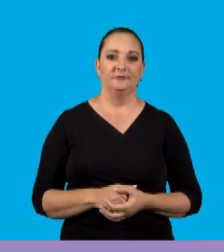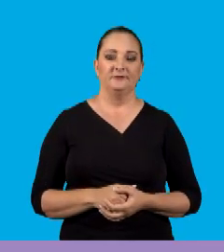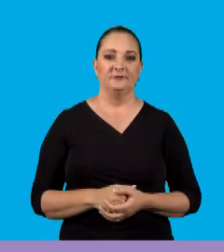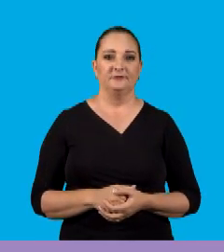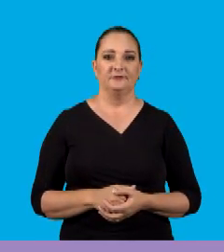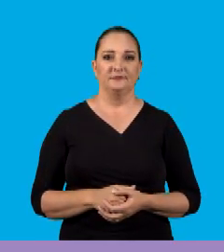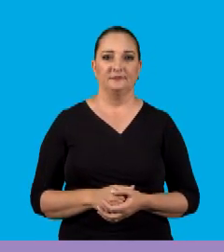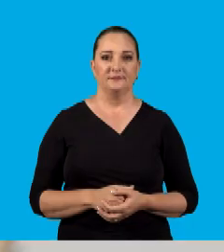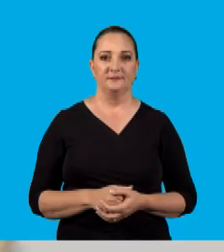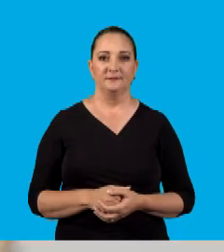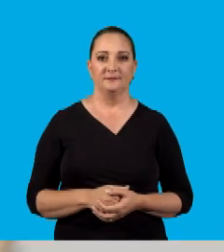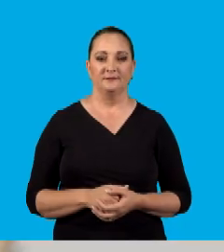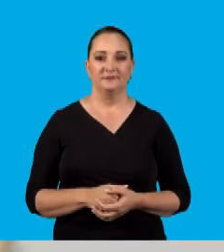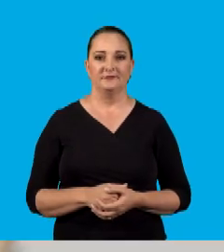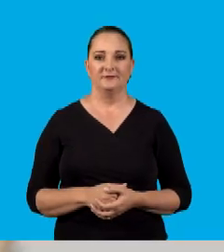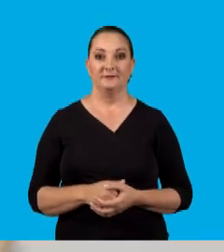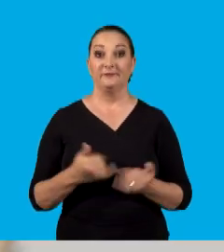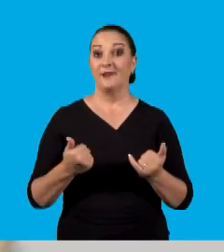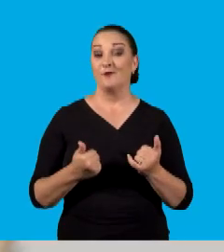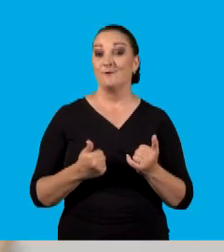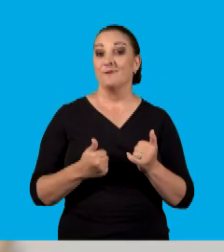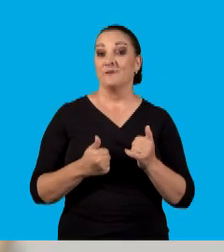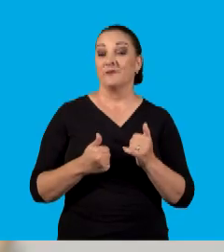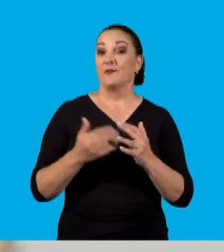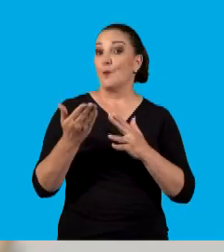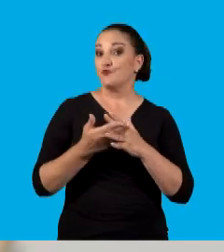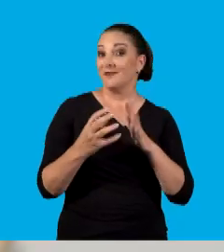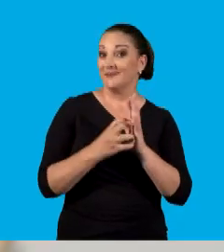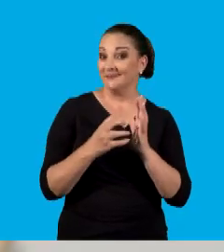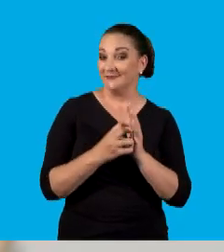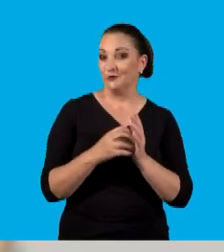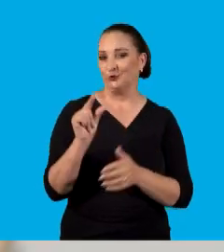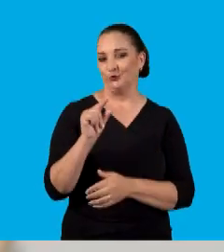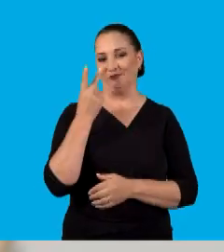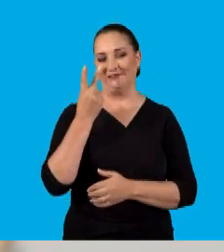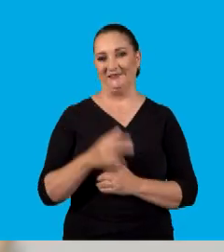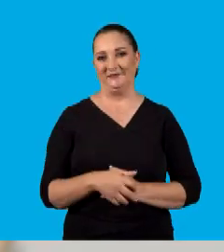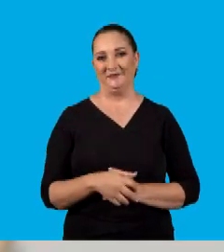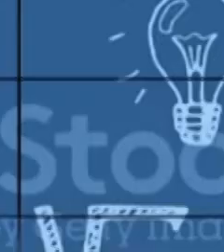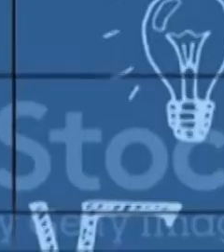fractions. Let's quickly go to an ad break, and then we'll see you just now.